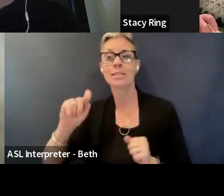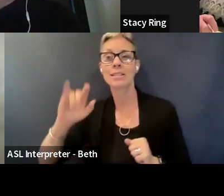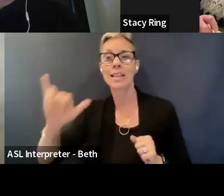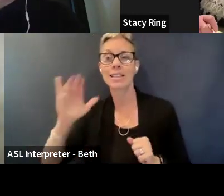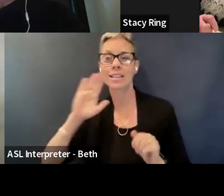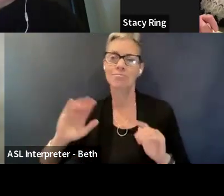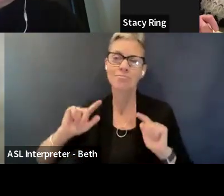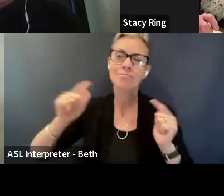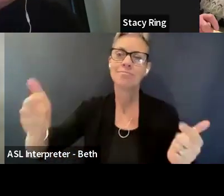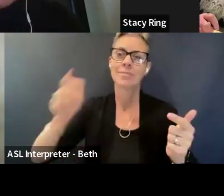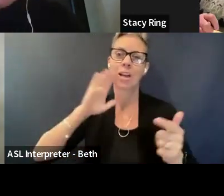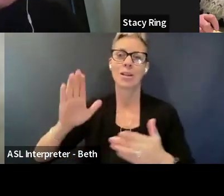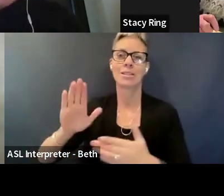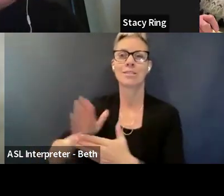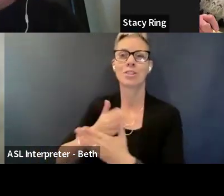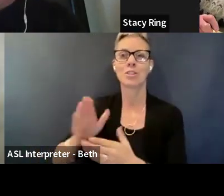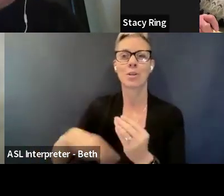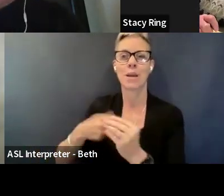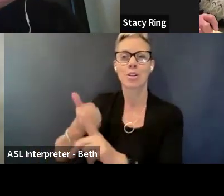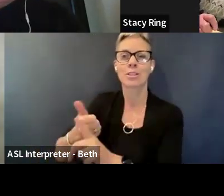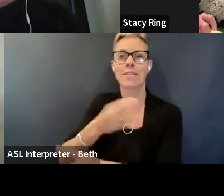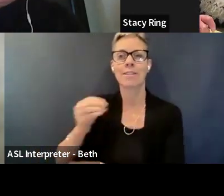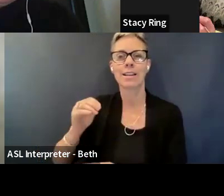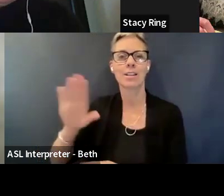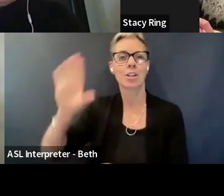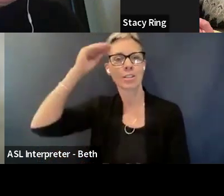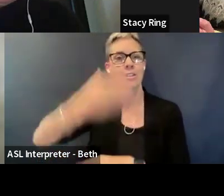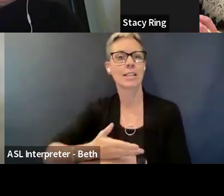share about you and Alex. Thank you.